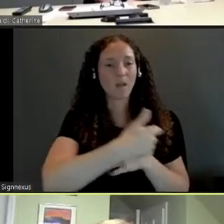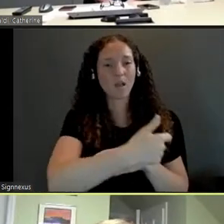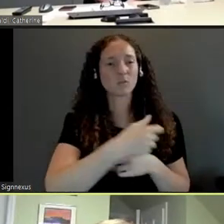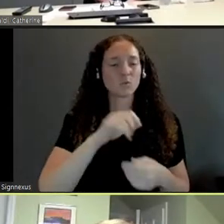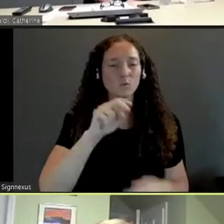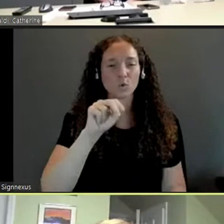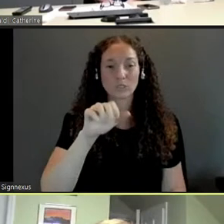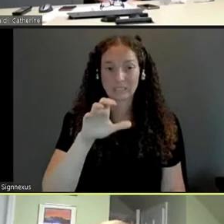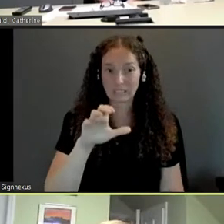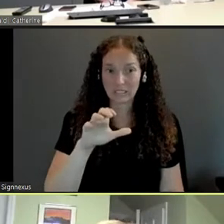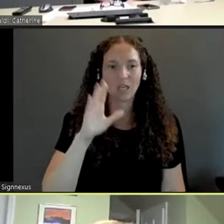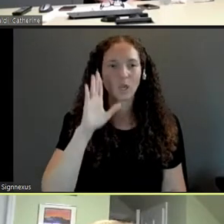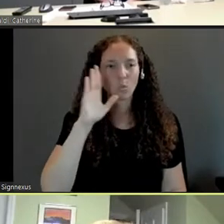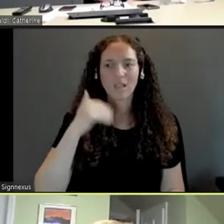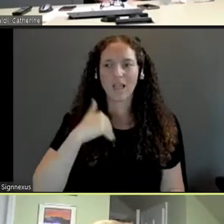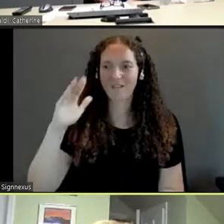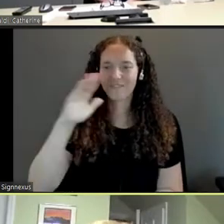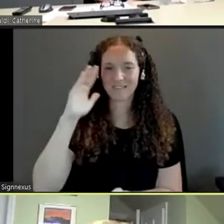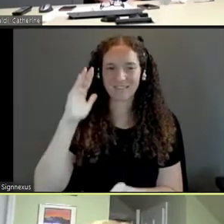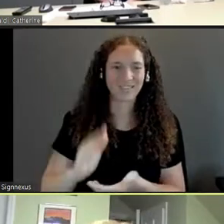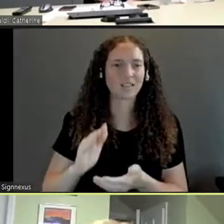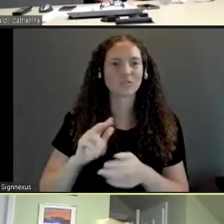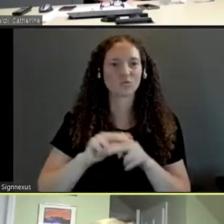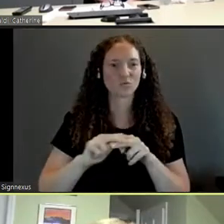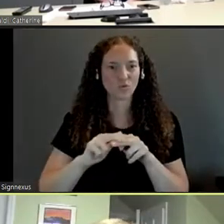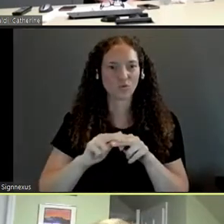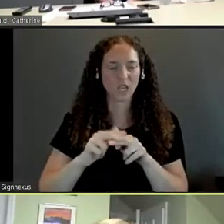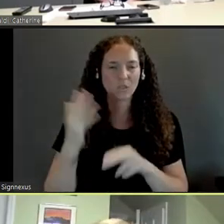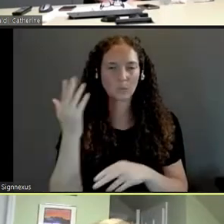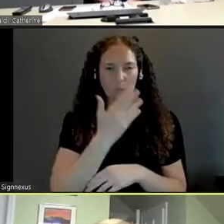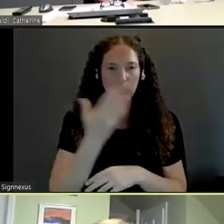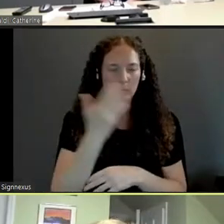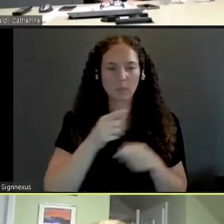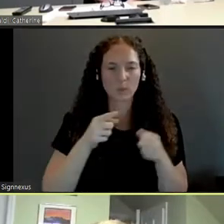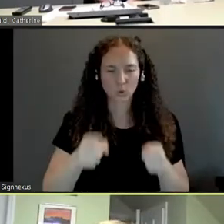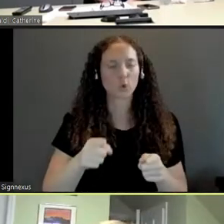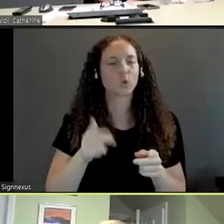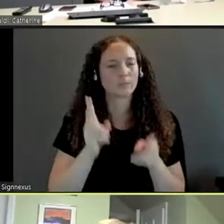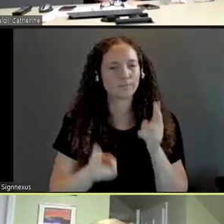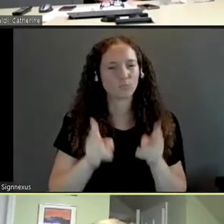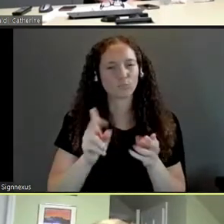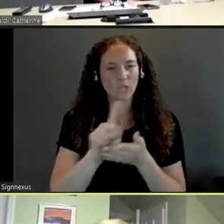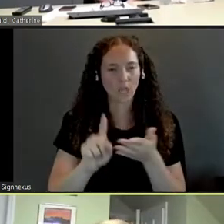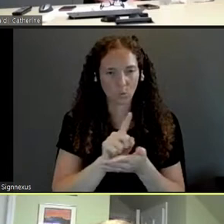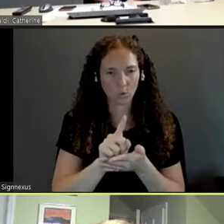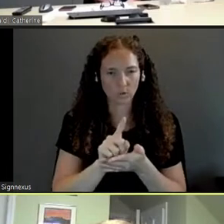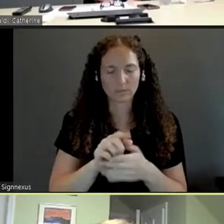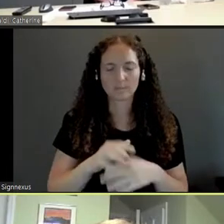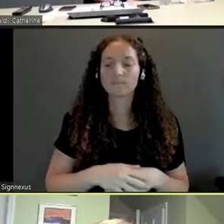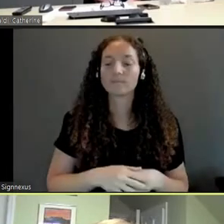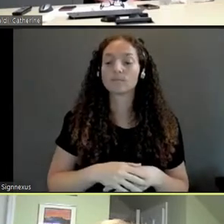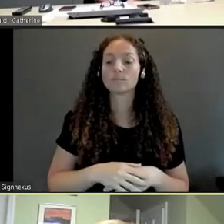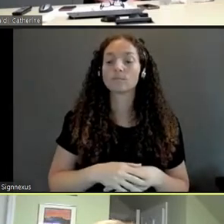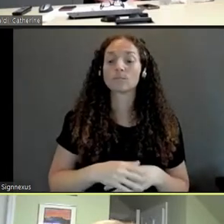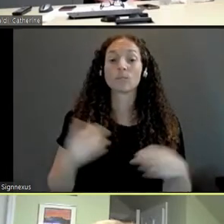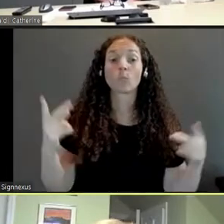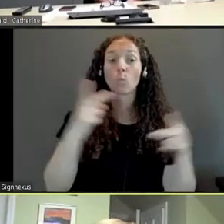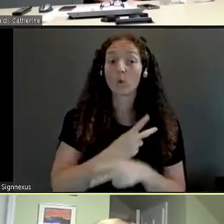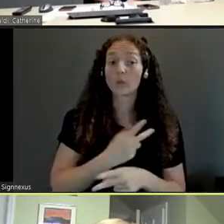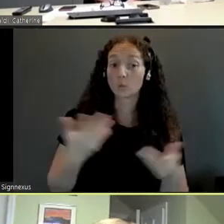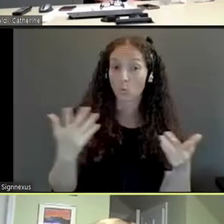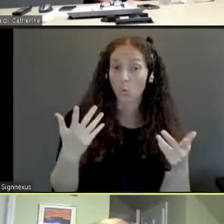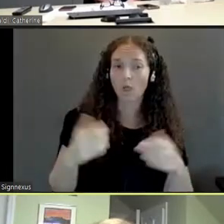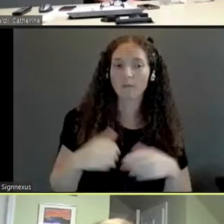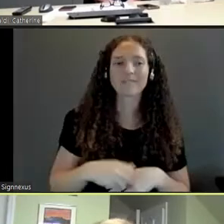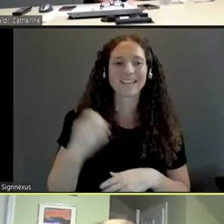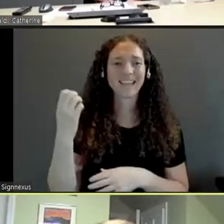trains during peak times. There is no way to sugarcoat this fact. Worst of all, express service to the city from Great Neck has